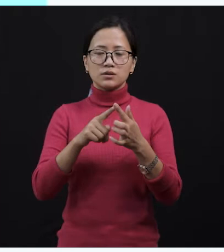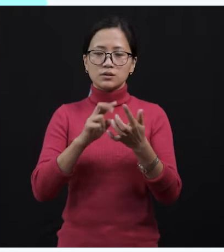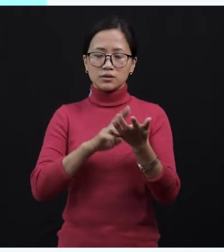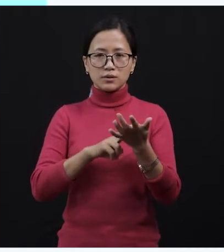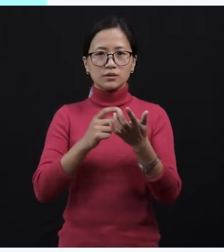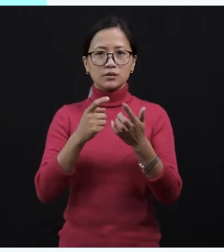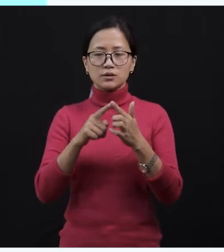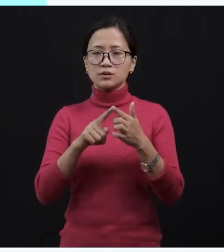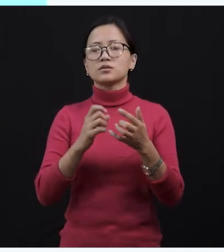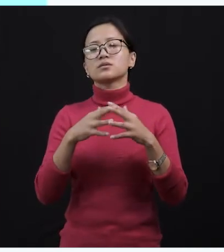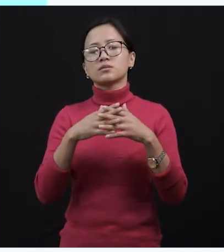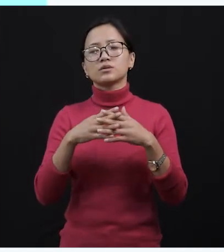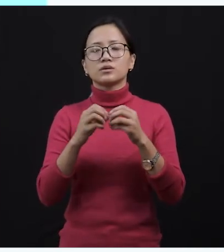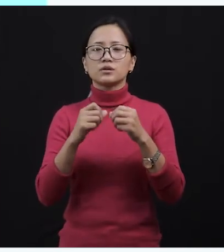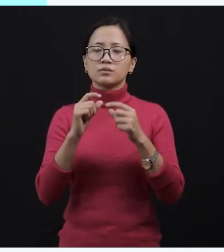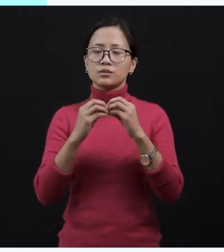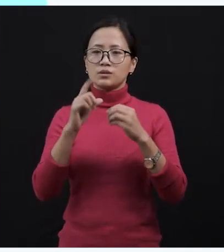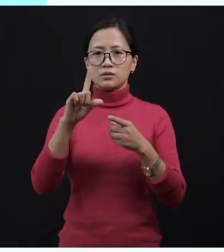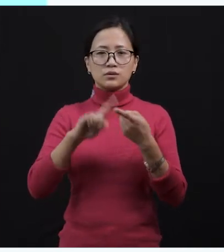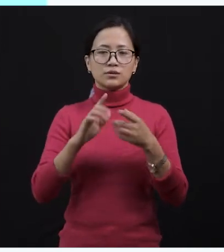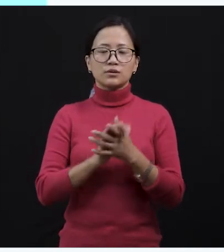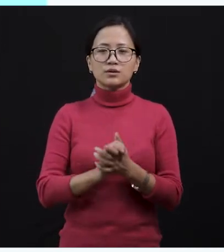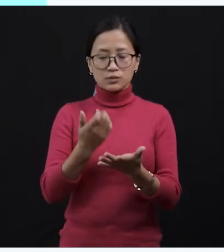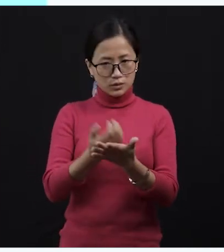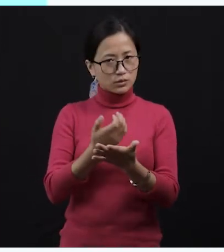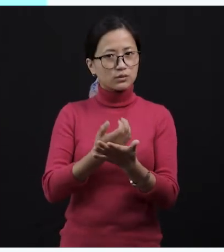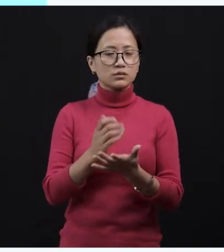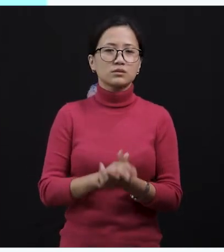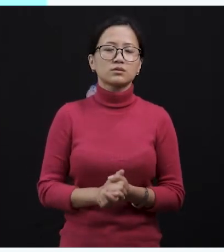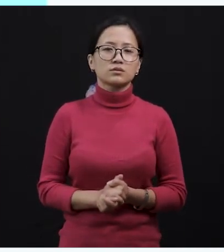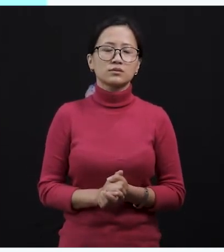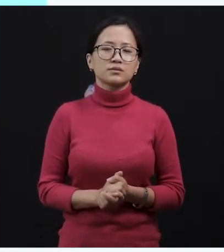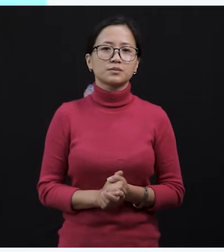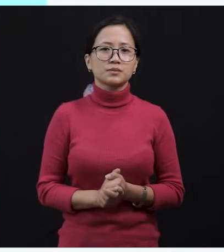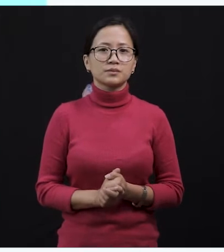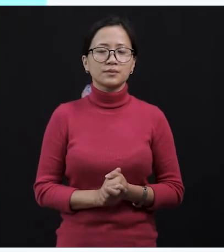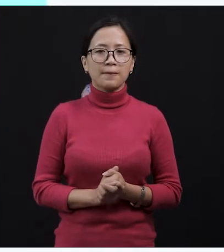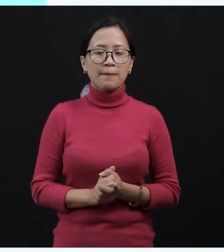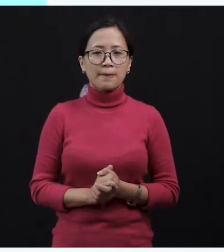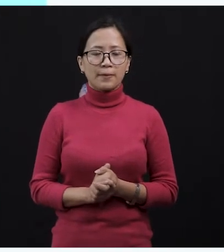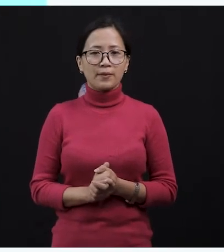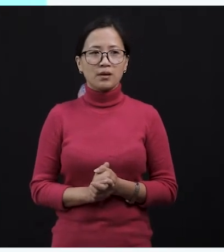the definition, you can write any examples from here. Okay? So students,